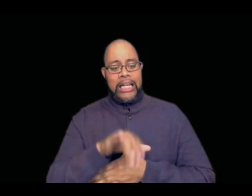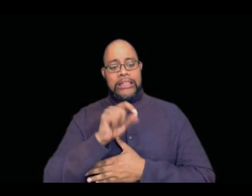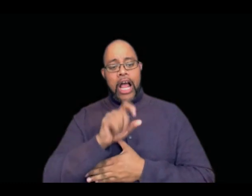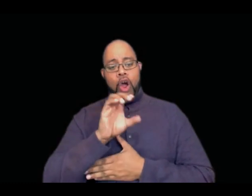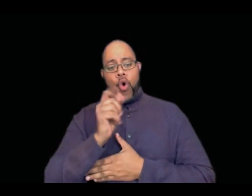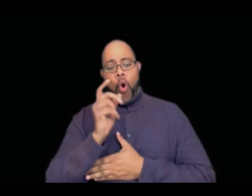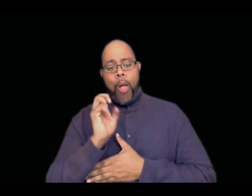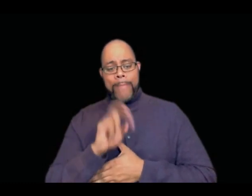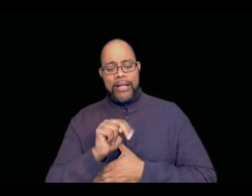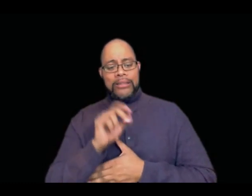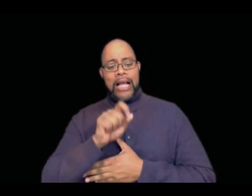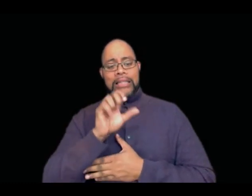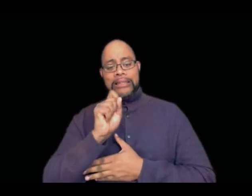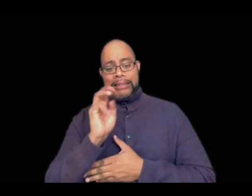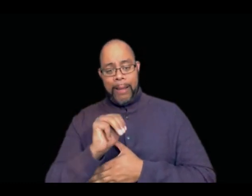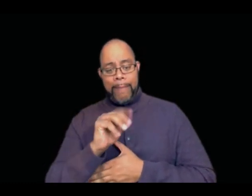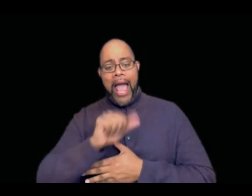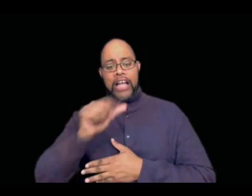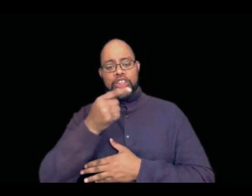to be